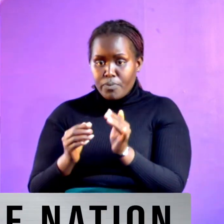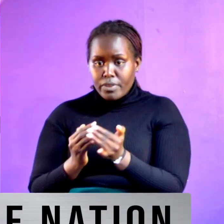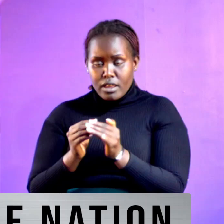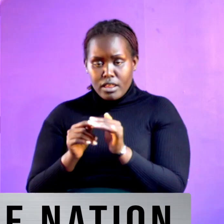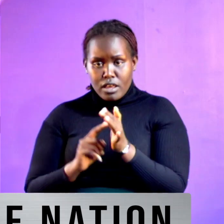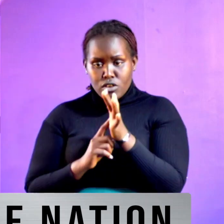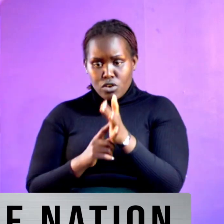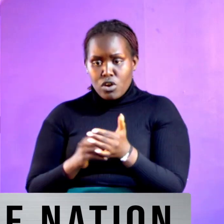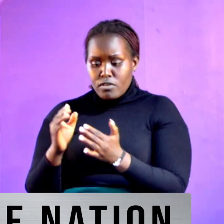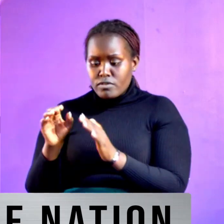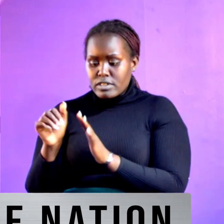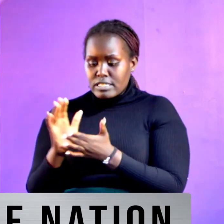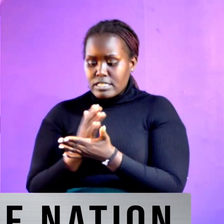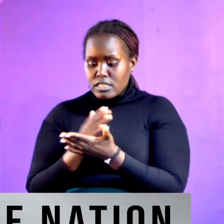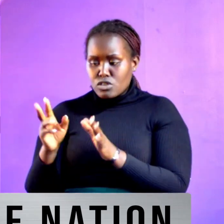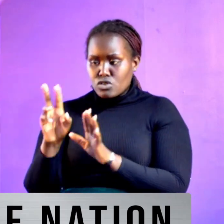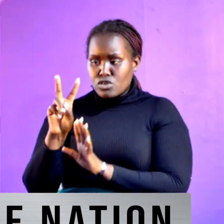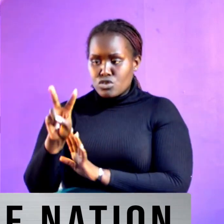2A. That allowed,